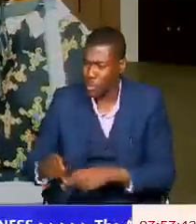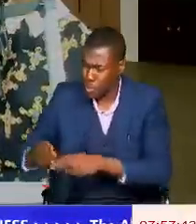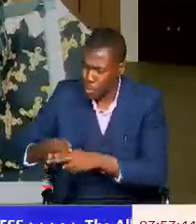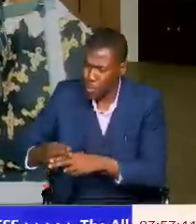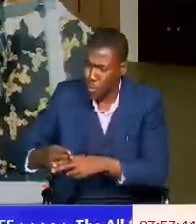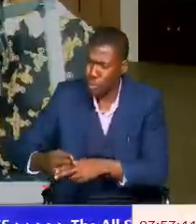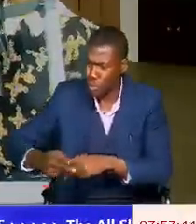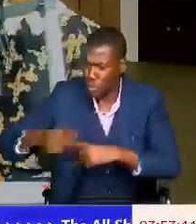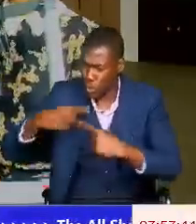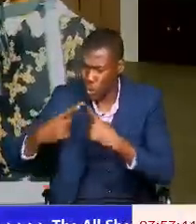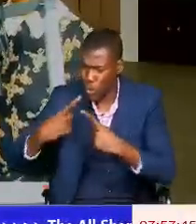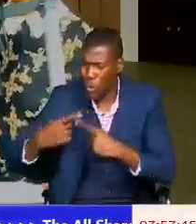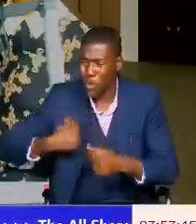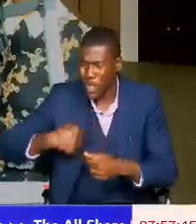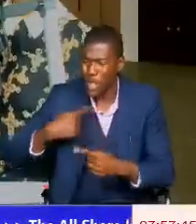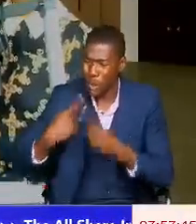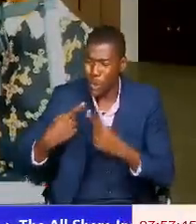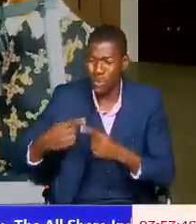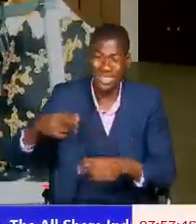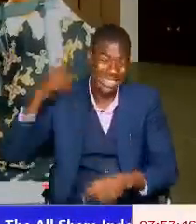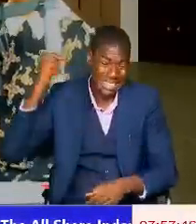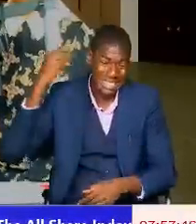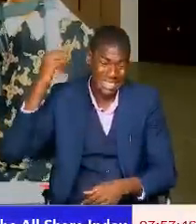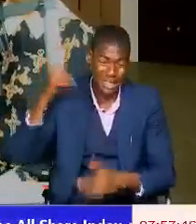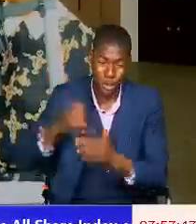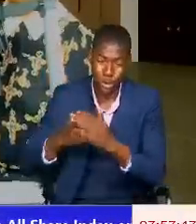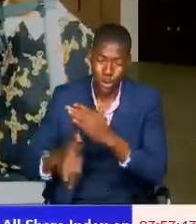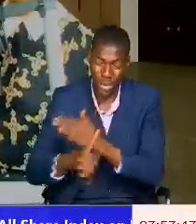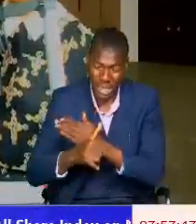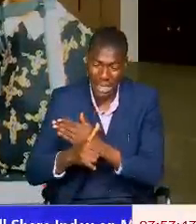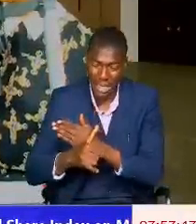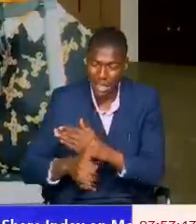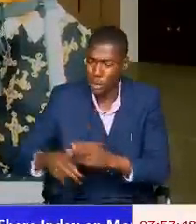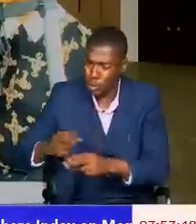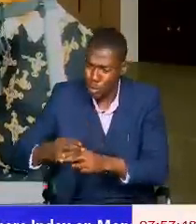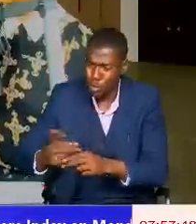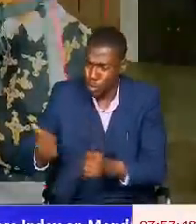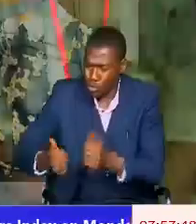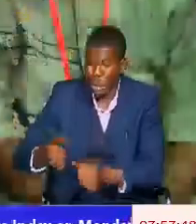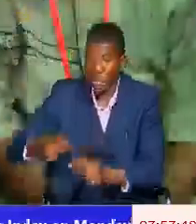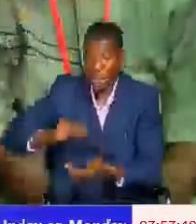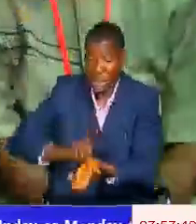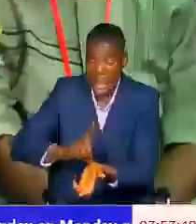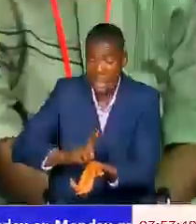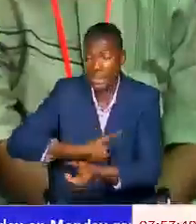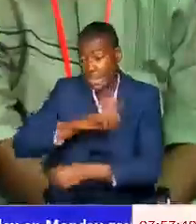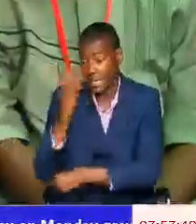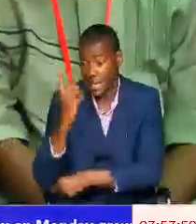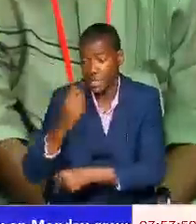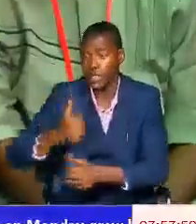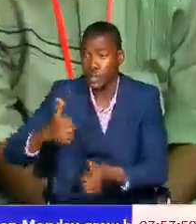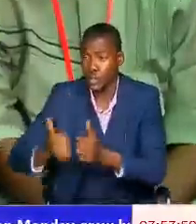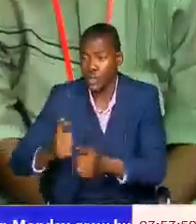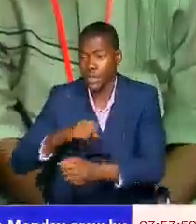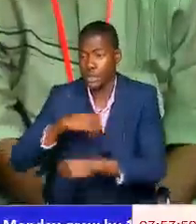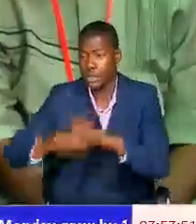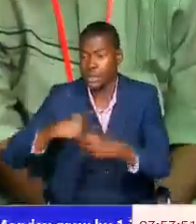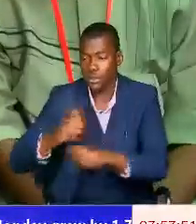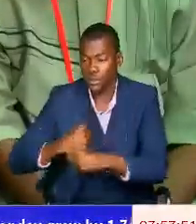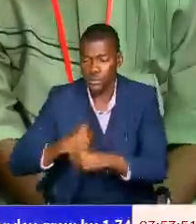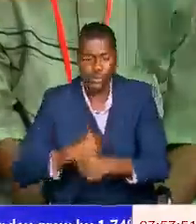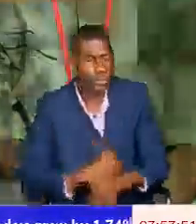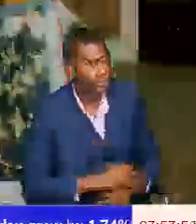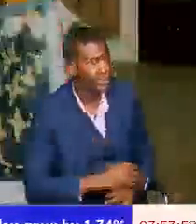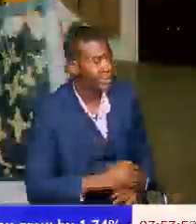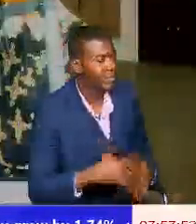since July, they talk of last year. Very soon now, which day, which within a maximum of 2 weeks. Now, from so then talk. Today, I'll be from the